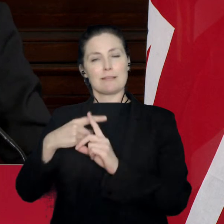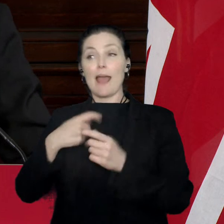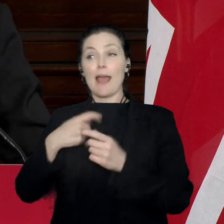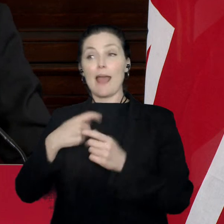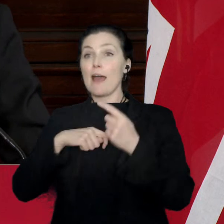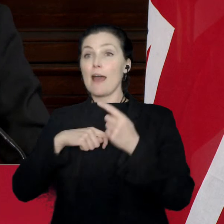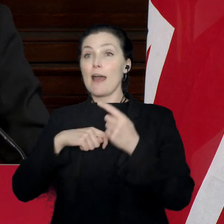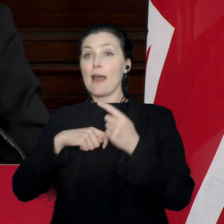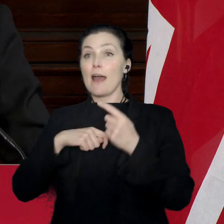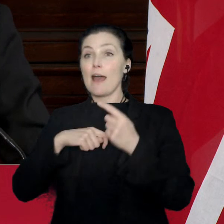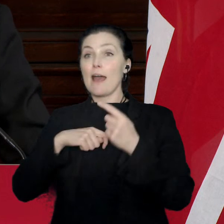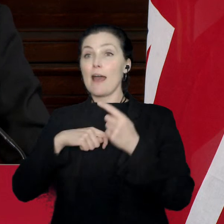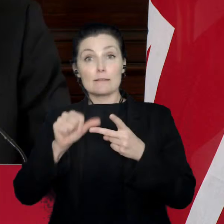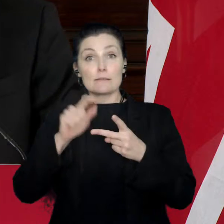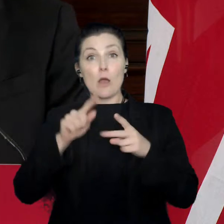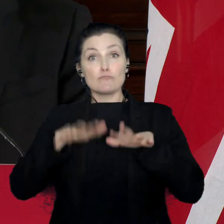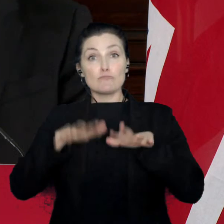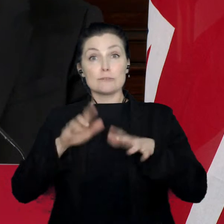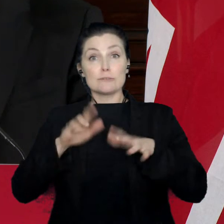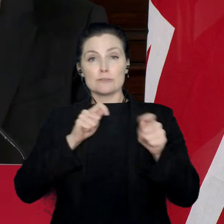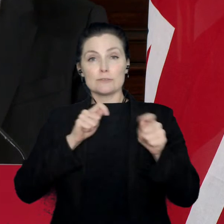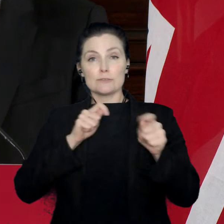complete. Thank you very much.